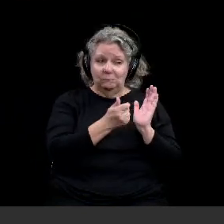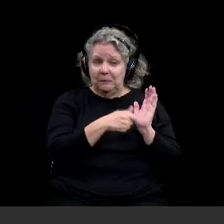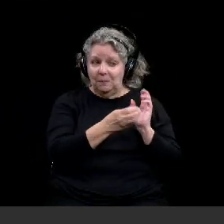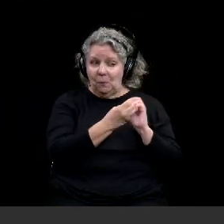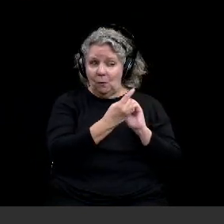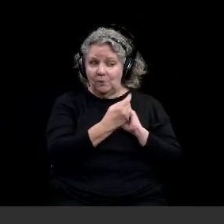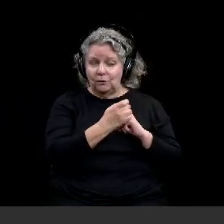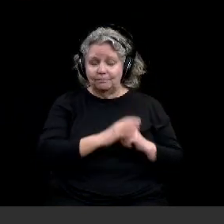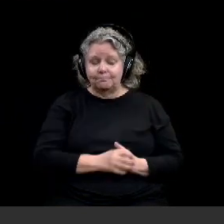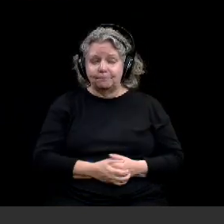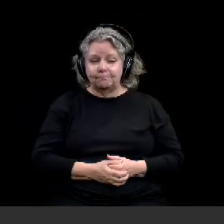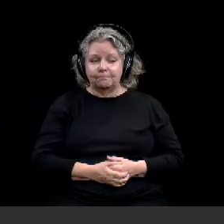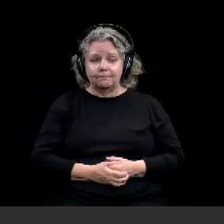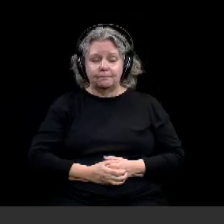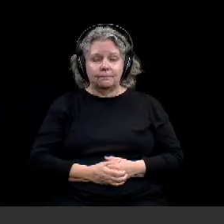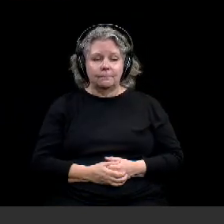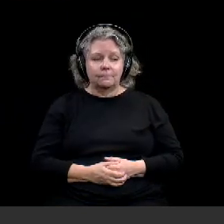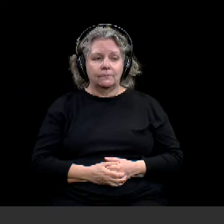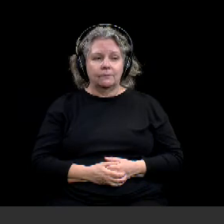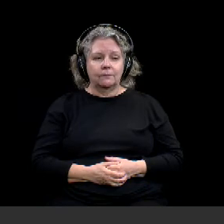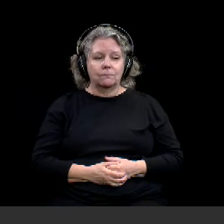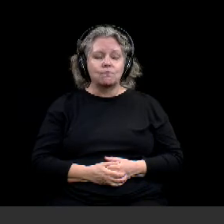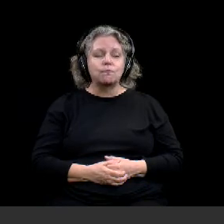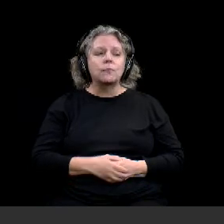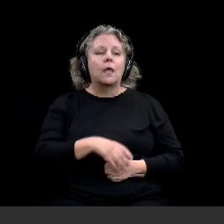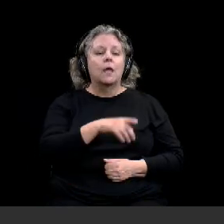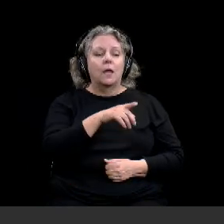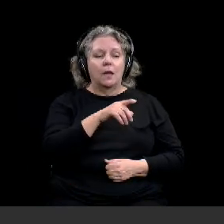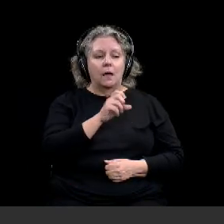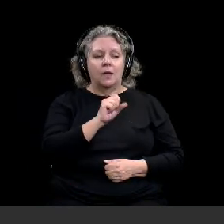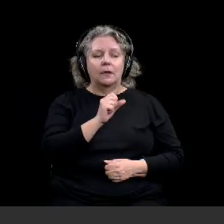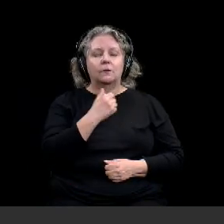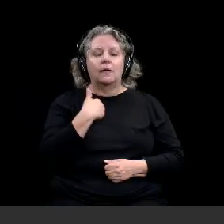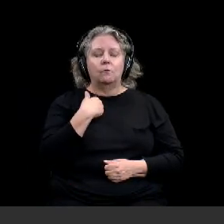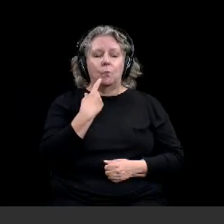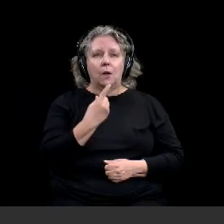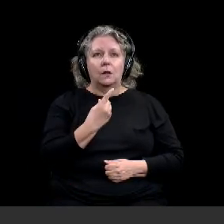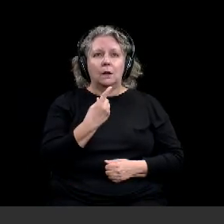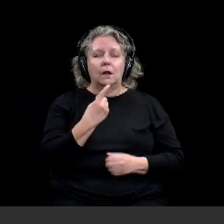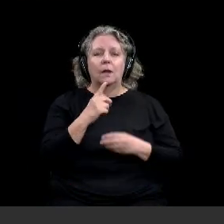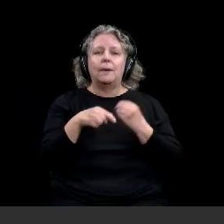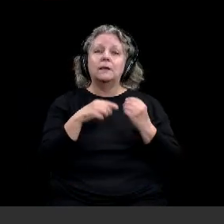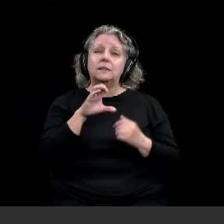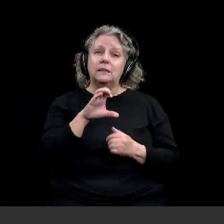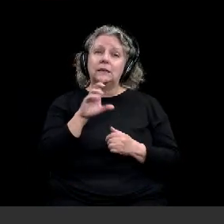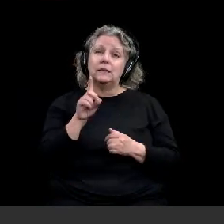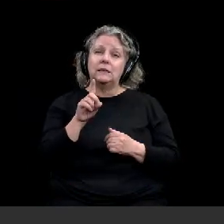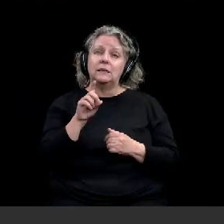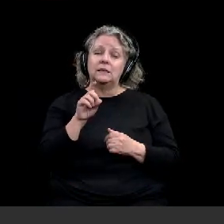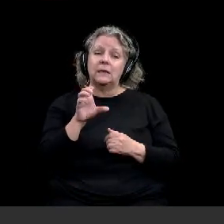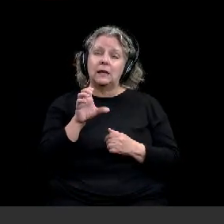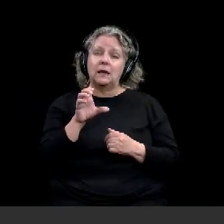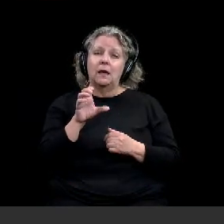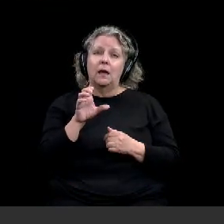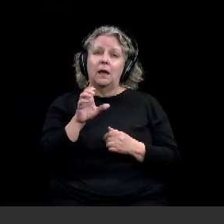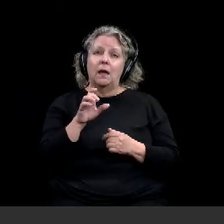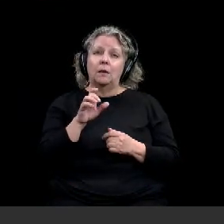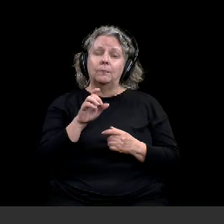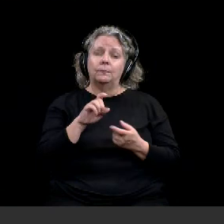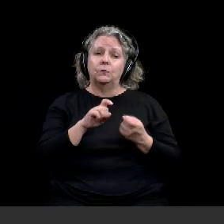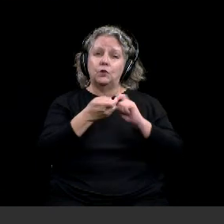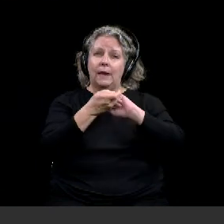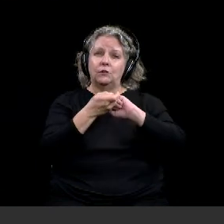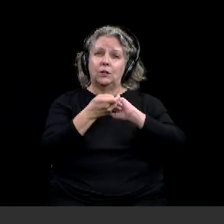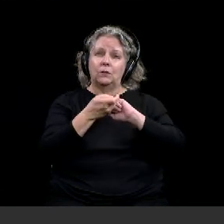Yes, just one about the CDC updating their guidelines as far as spread among younger